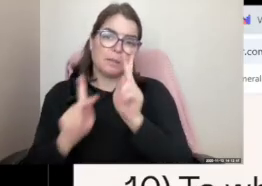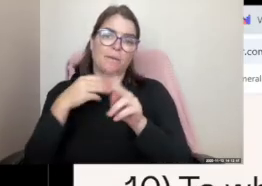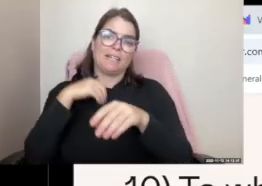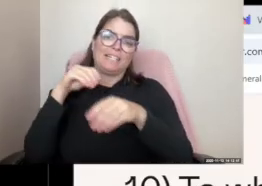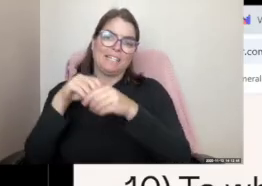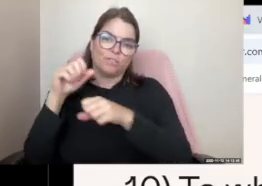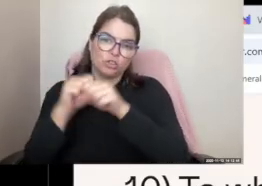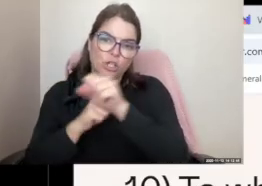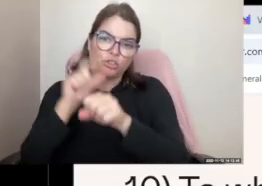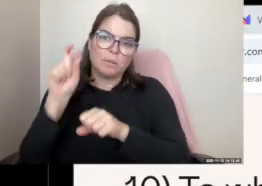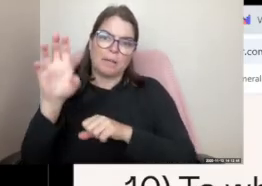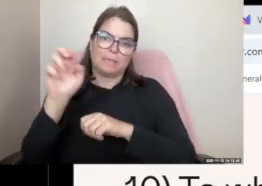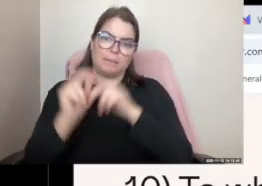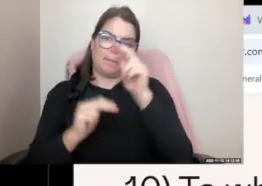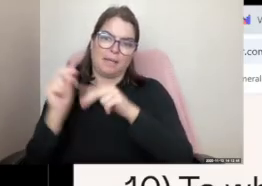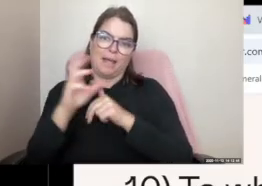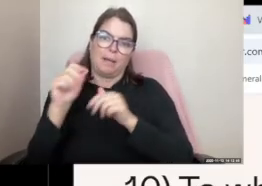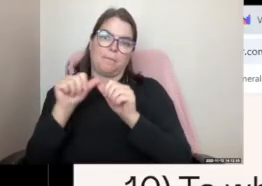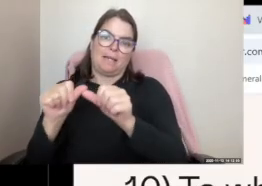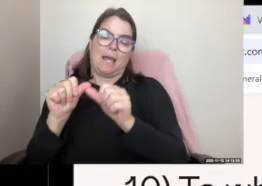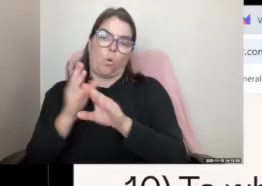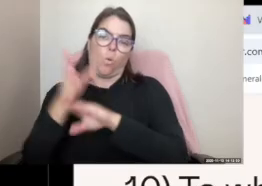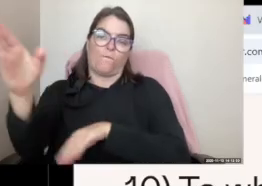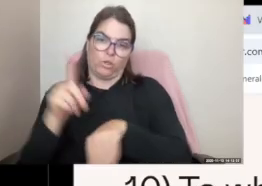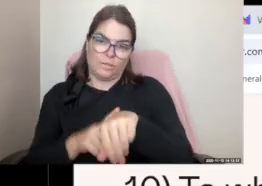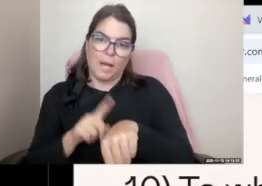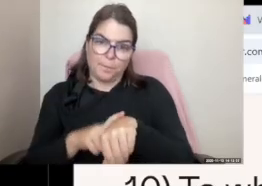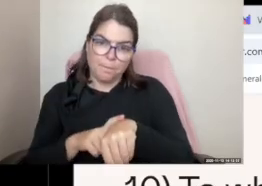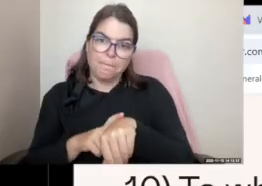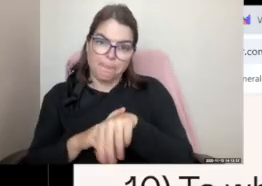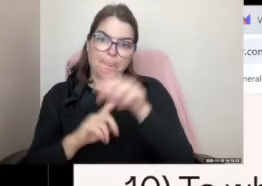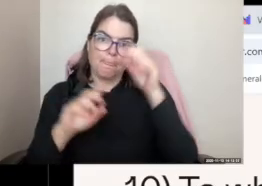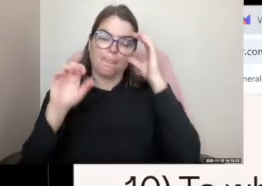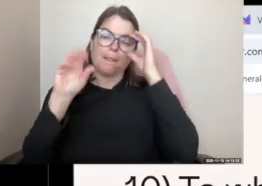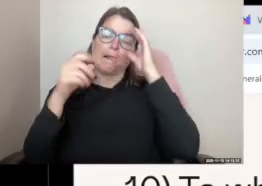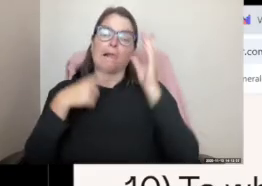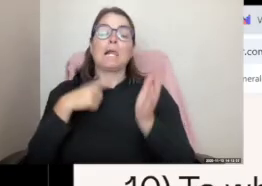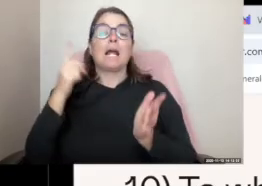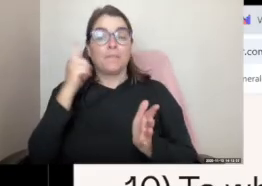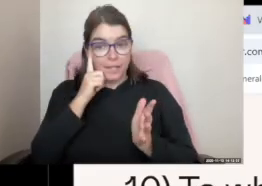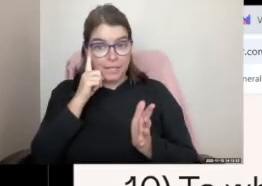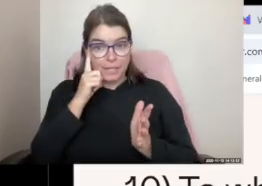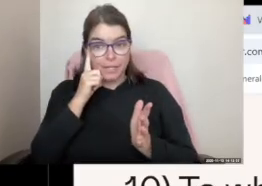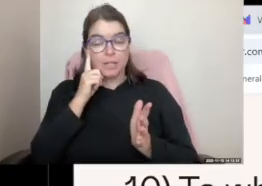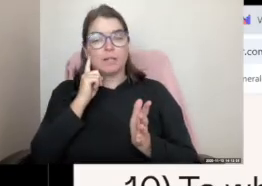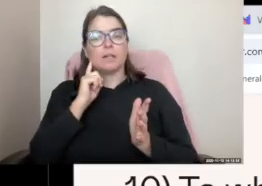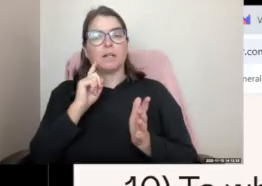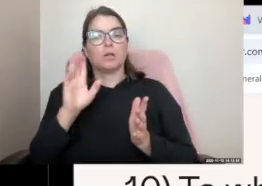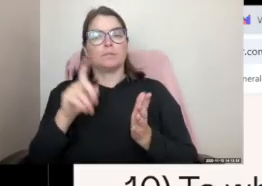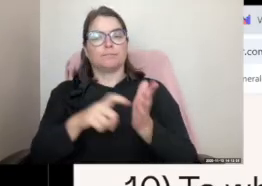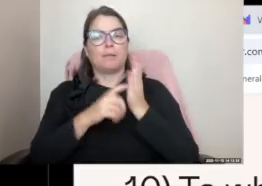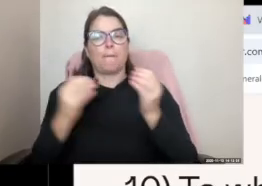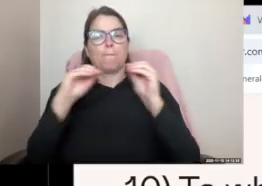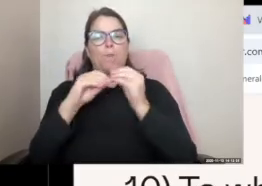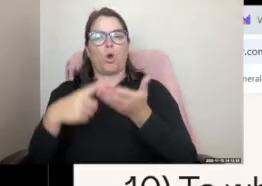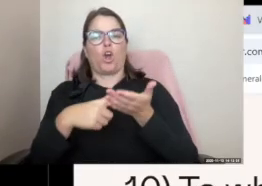and let's not forget the workforce. We need to make sure that we are upskilling our technologists. We've got to make sure that we've got production folks. We've